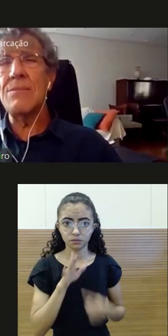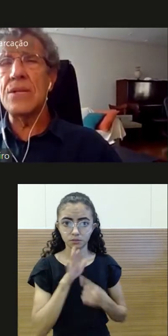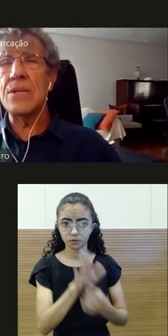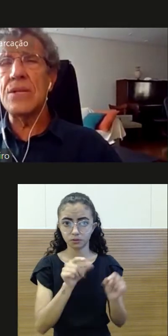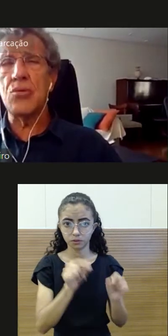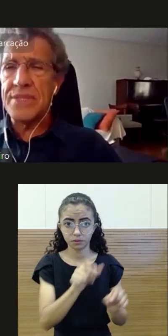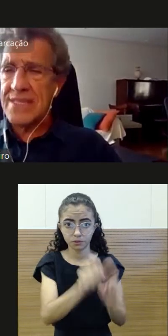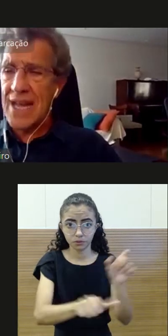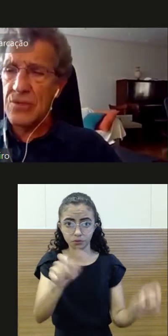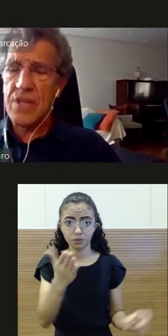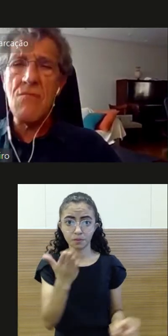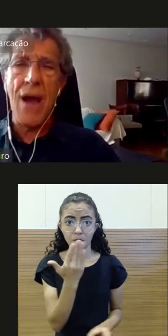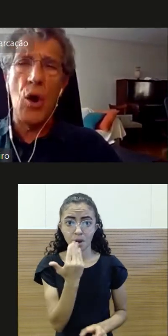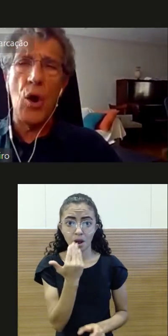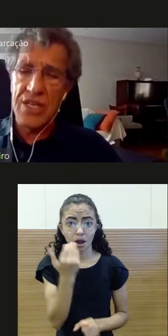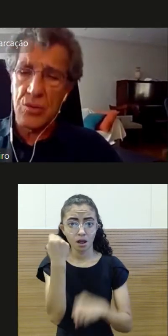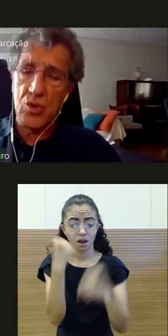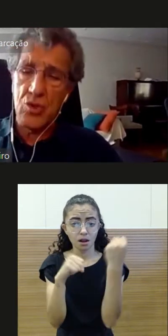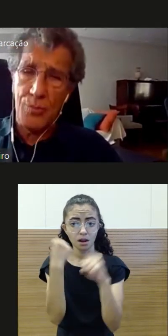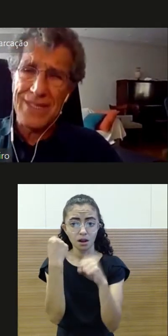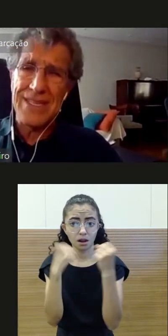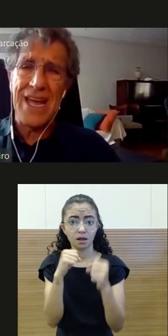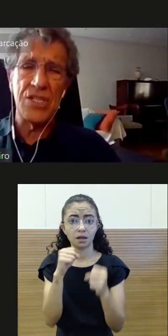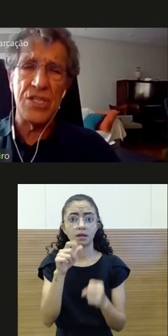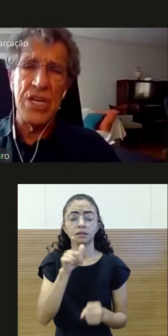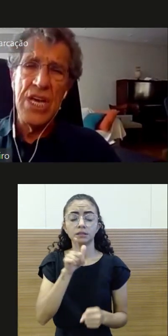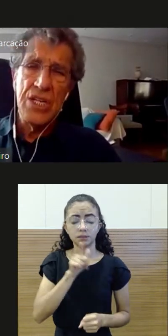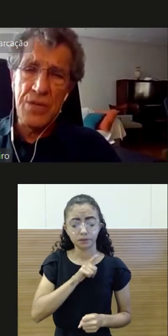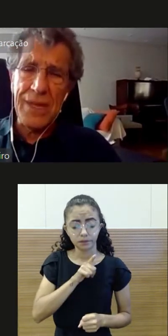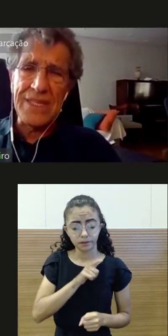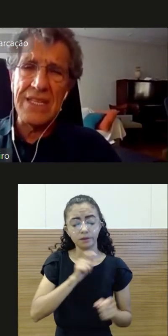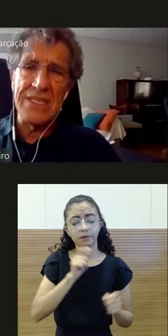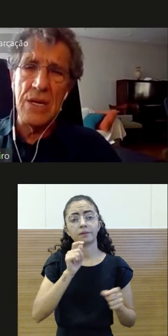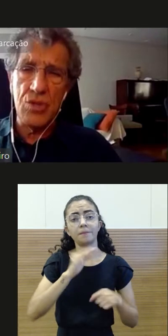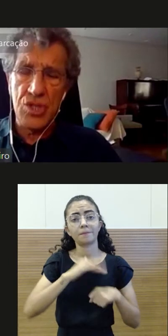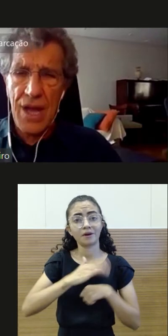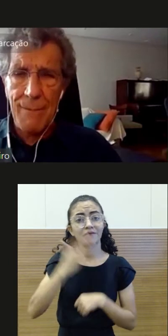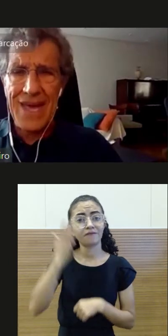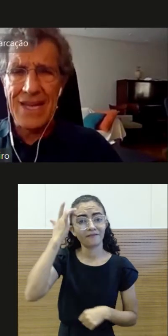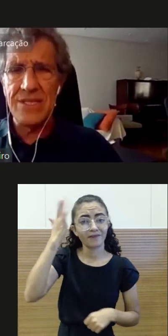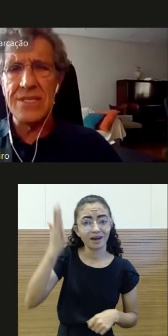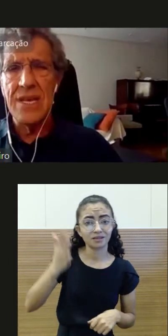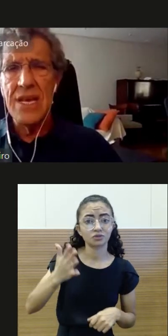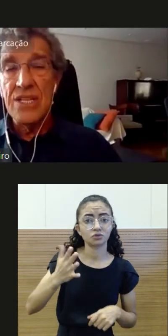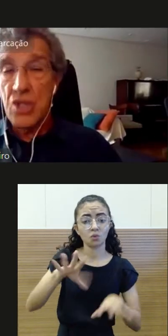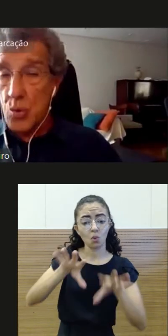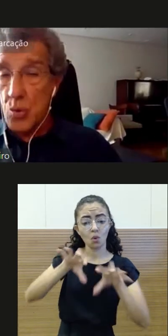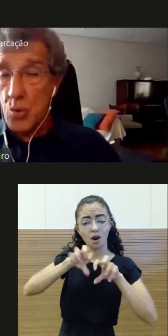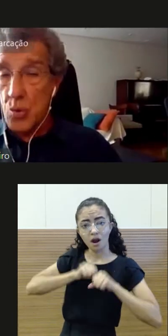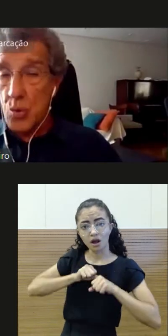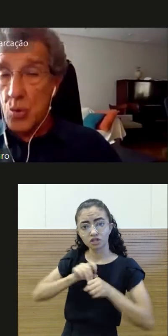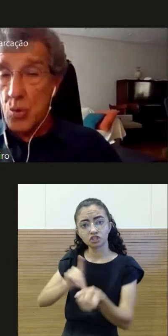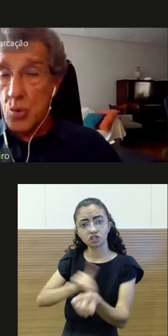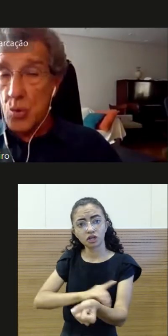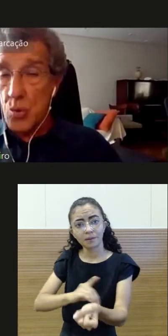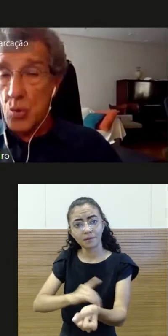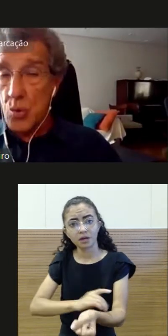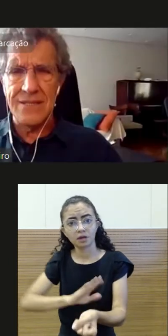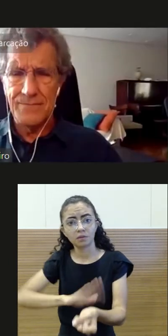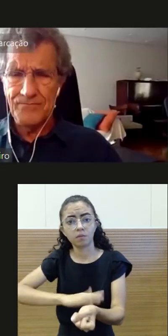show? That the people consume more ultra-processed food had greater risk of obesity,